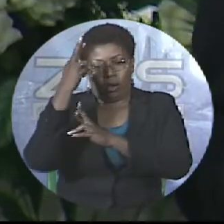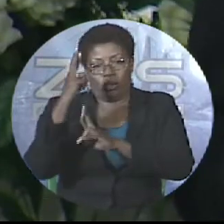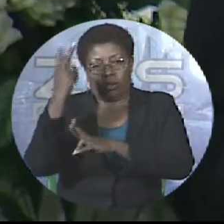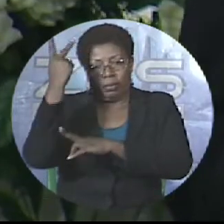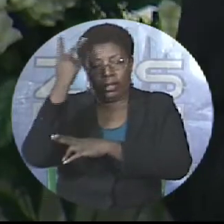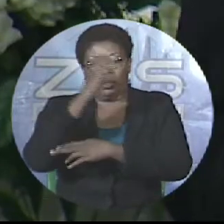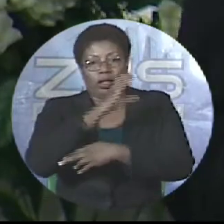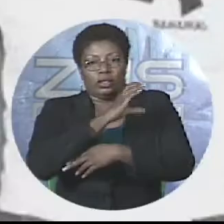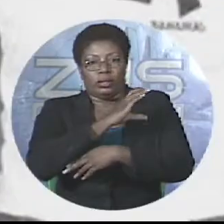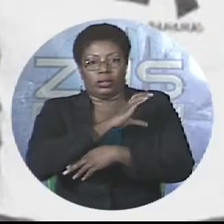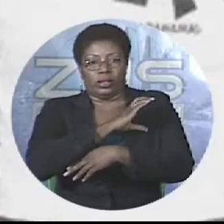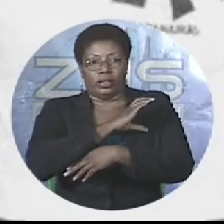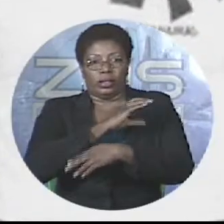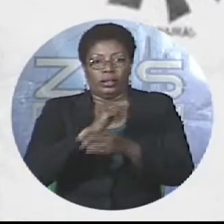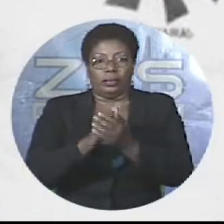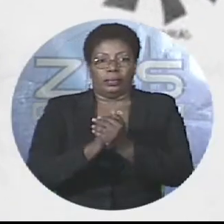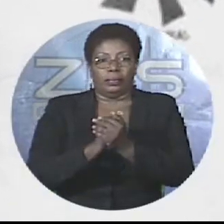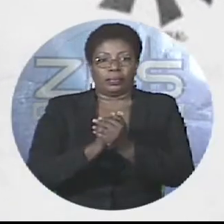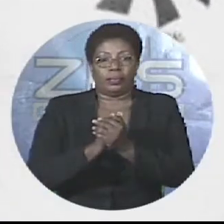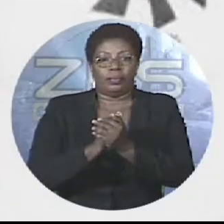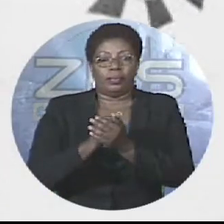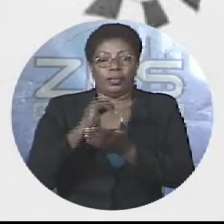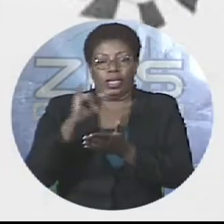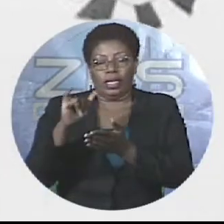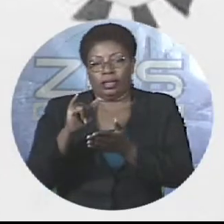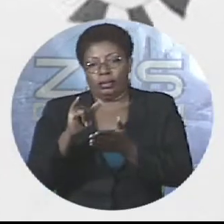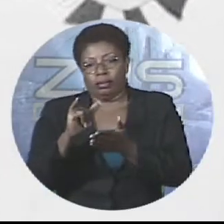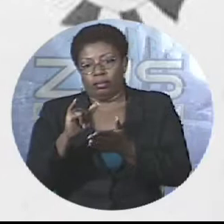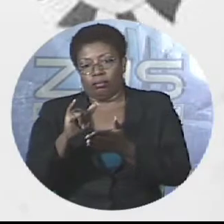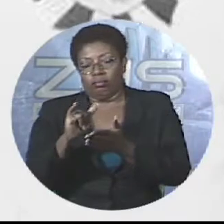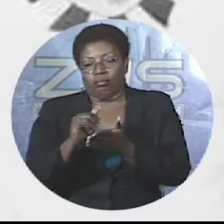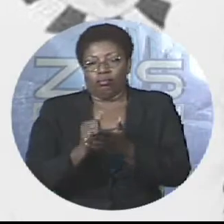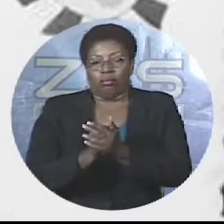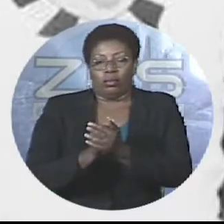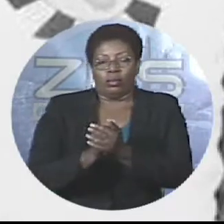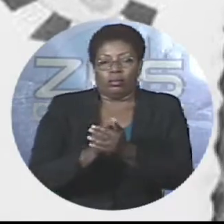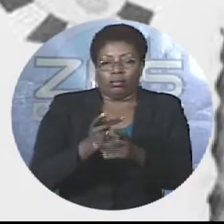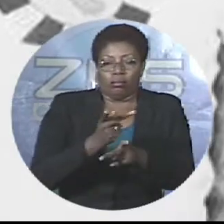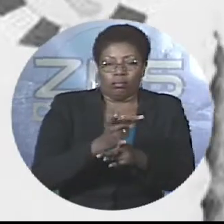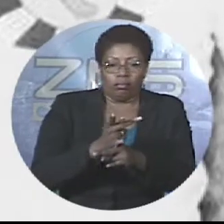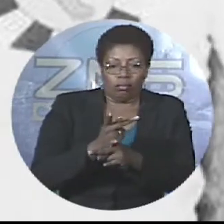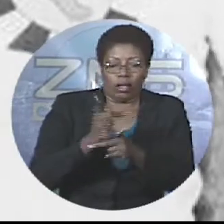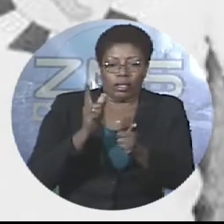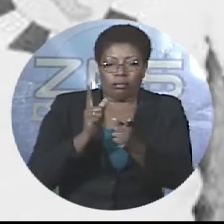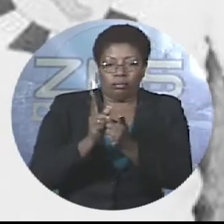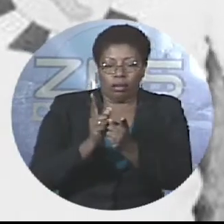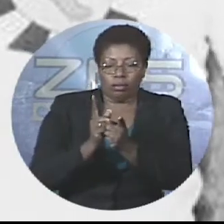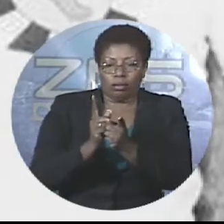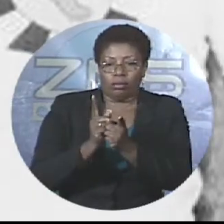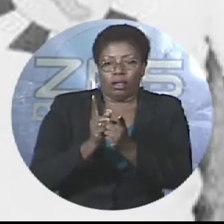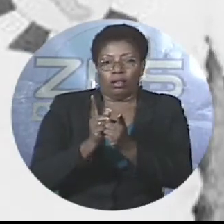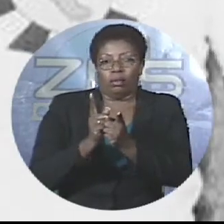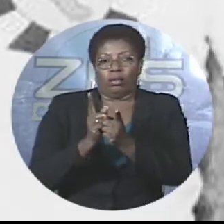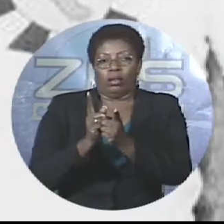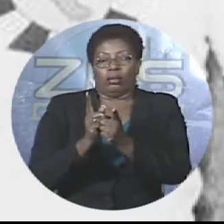Perry Gladstone Christie. He nurtured and mentored generations of